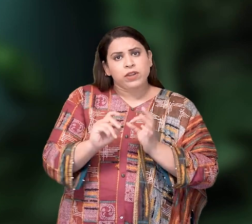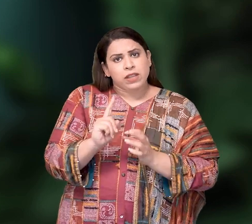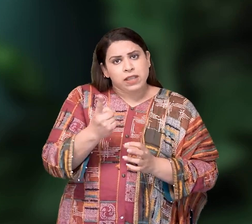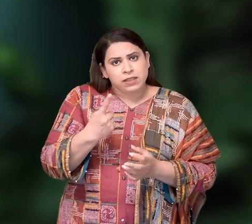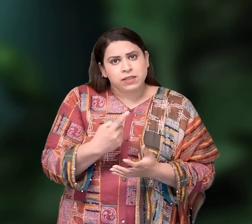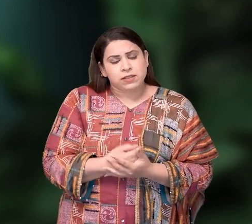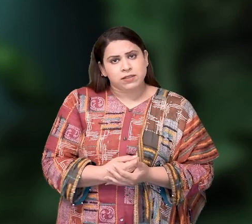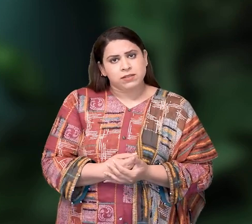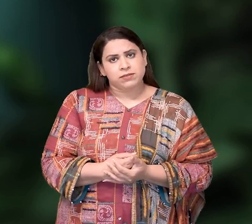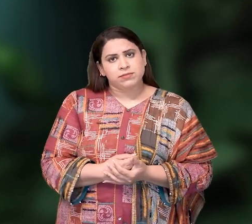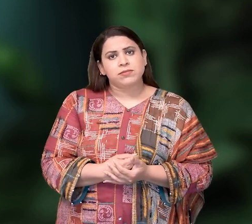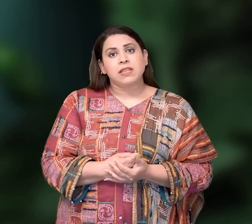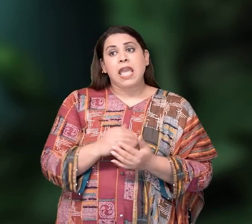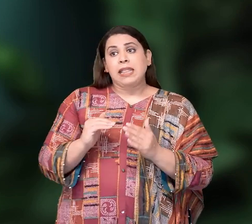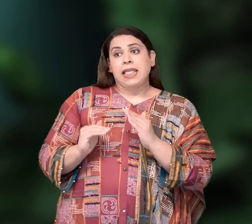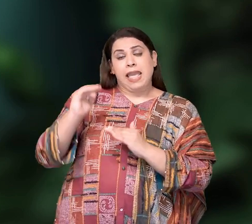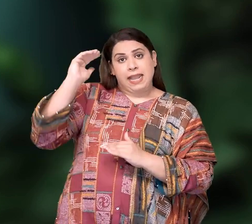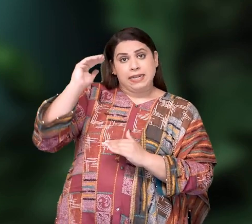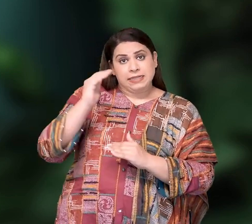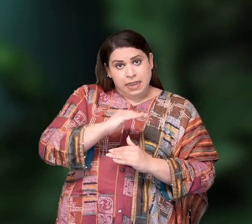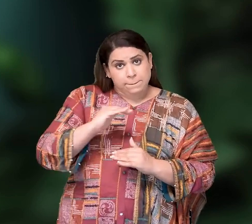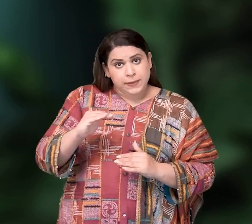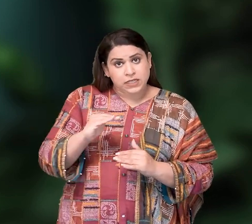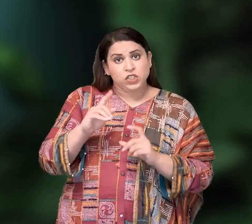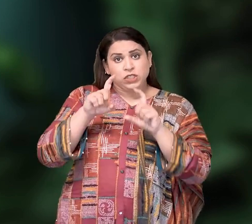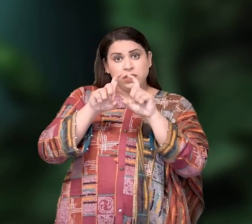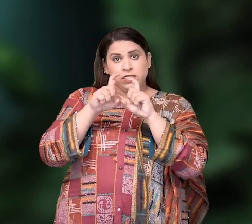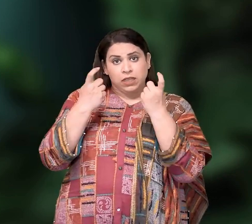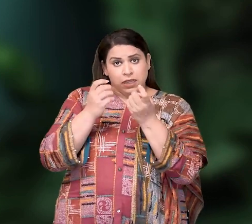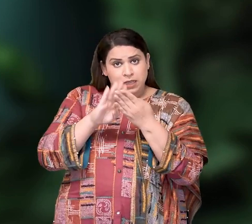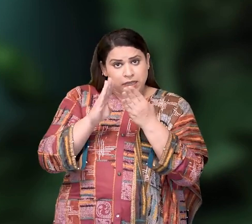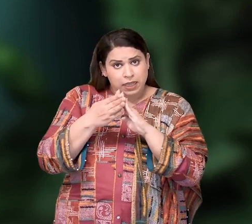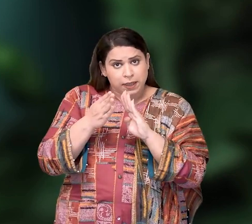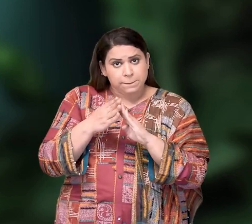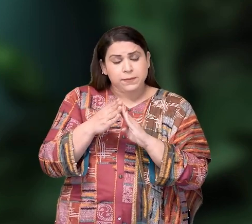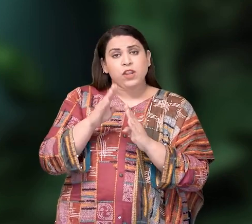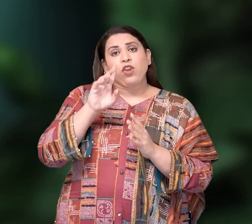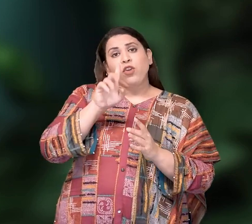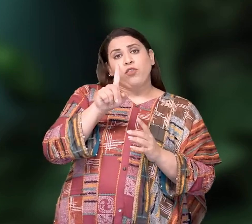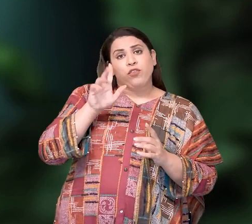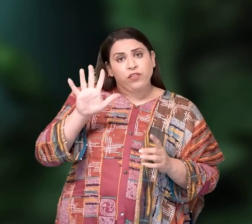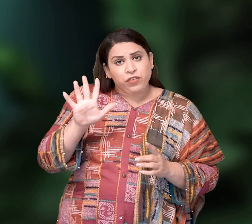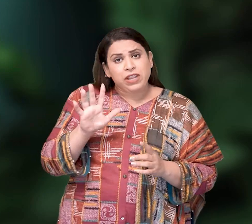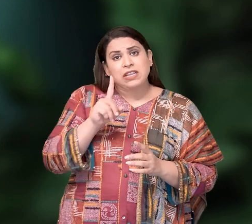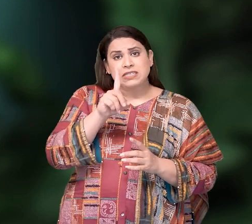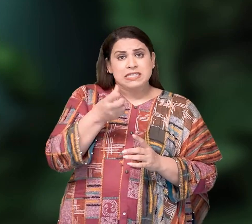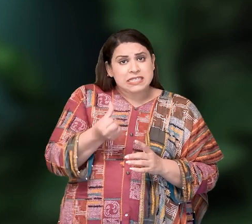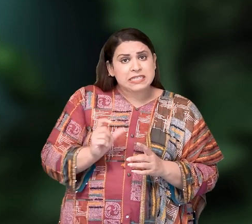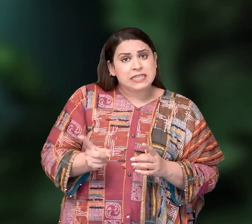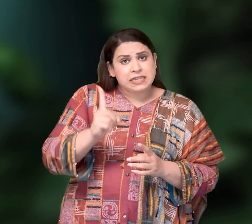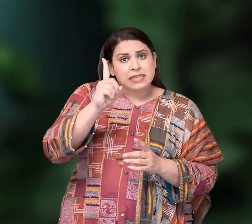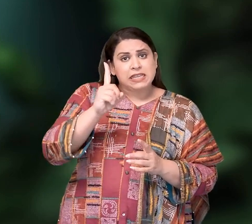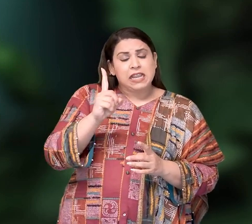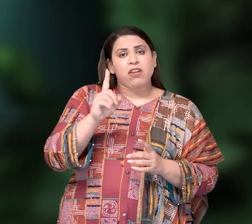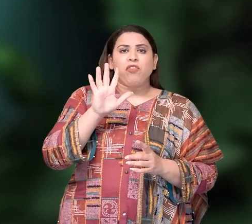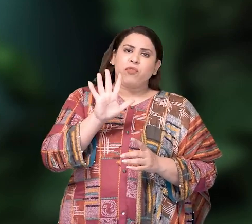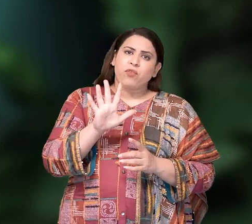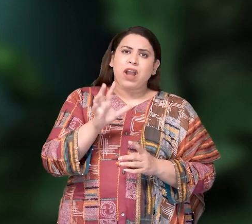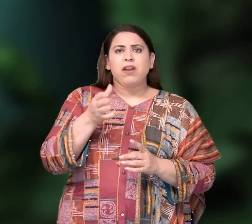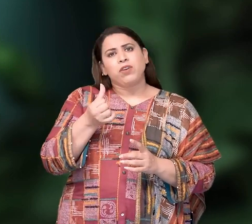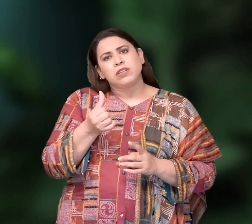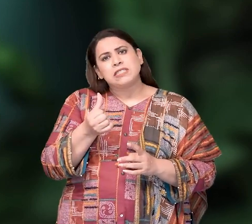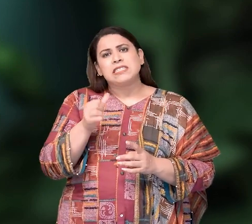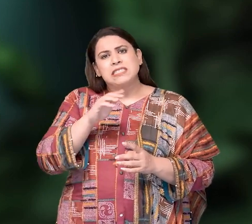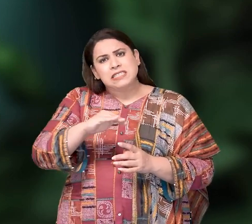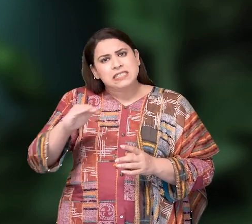another. An elder in one of their community, maybe 15 or 16 years old, took the charge of 5 or 6 kids,